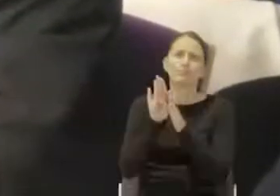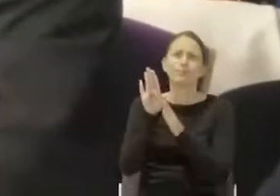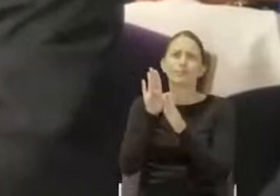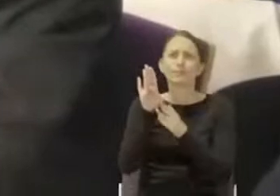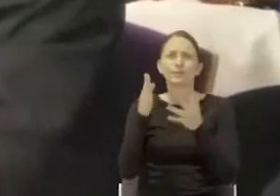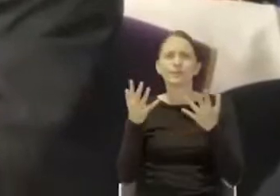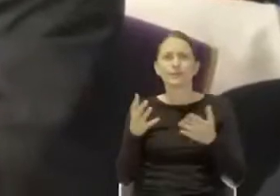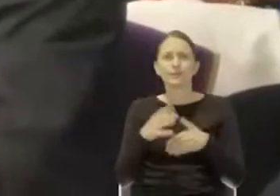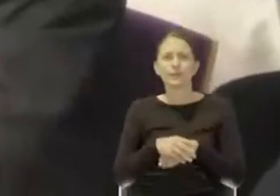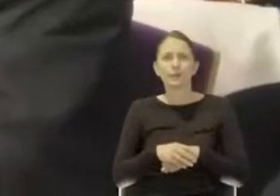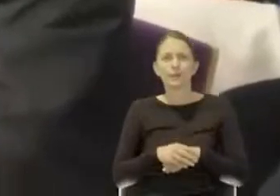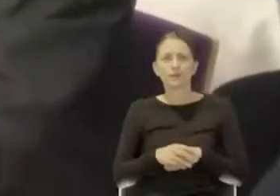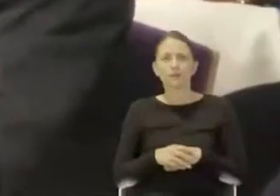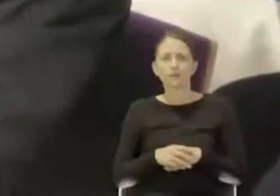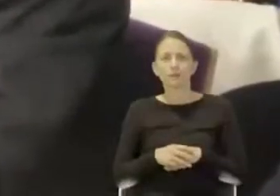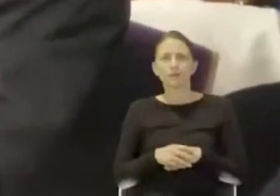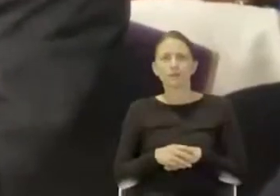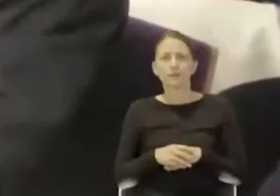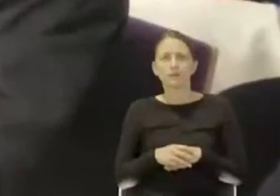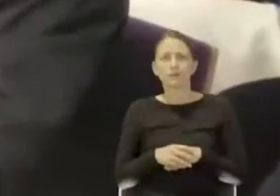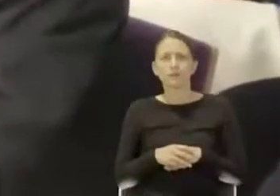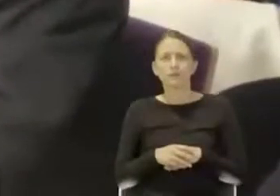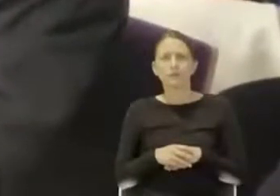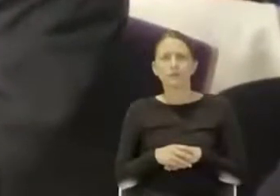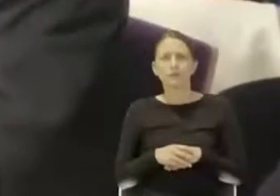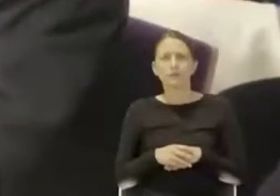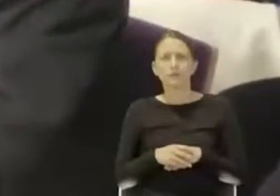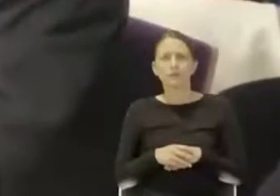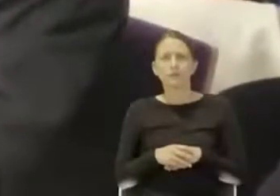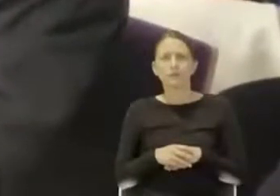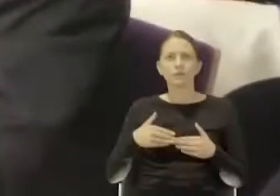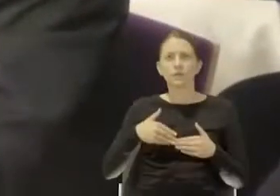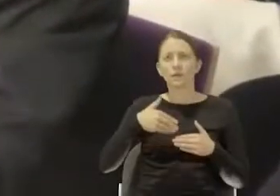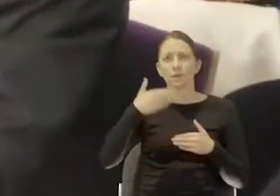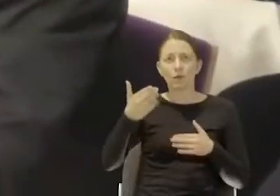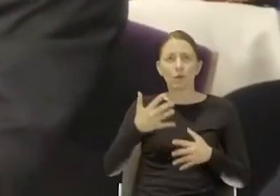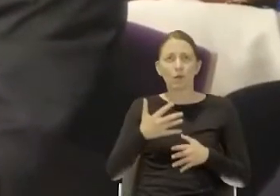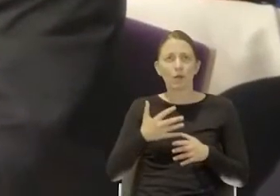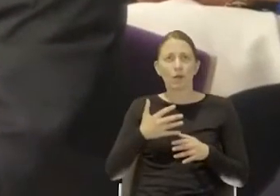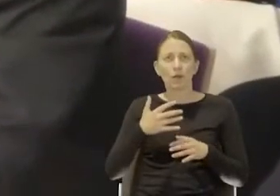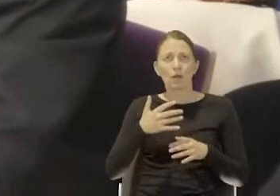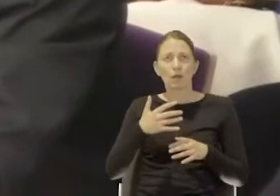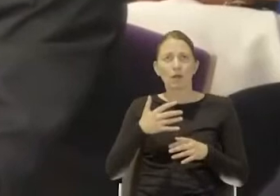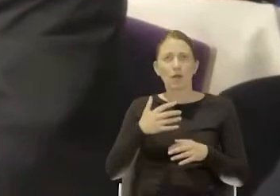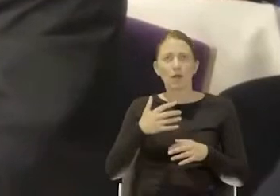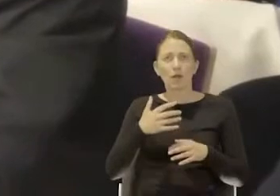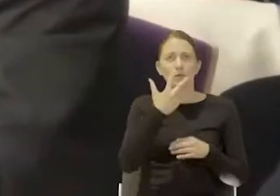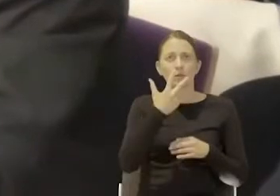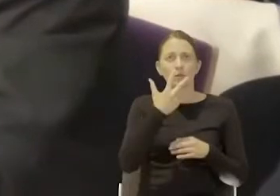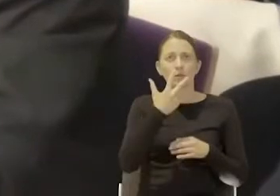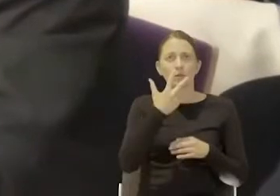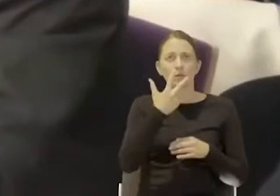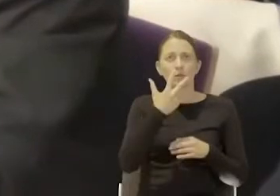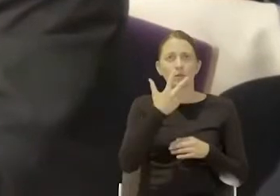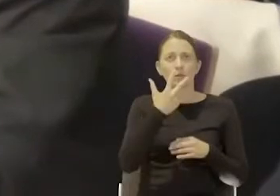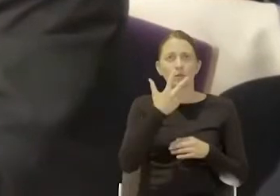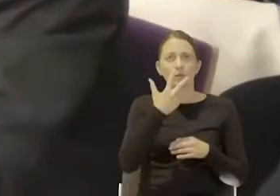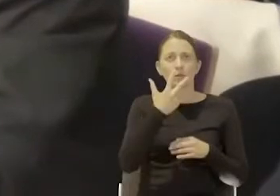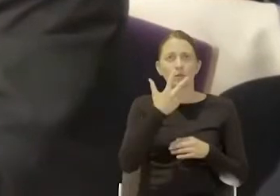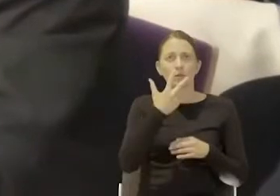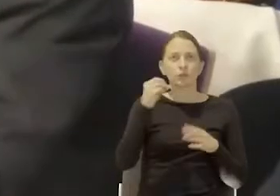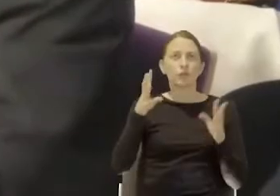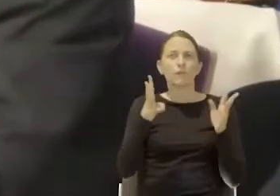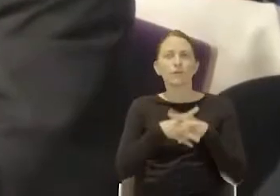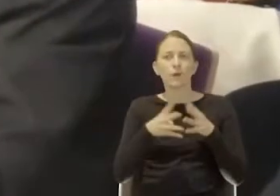44 days patriotic war, Azerbaijan has liberated 10,000 square kilometers of its internationally recognized territories from the